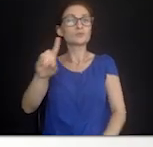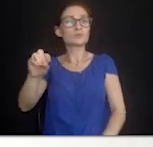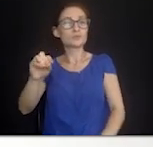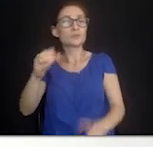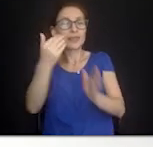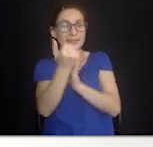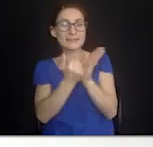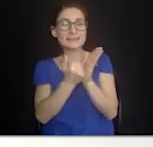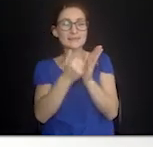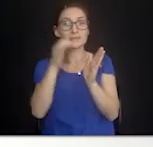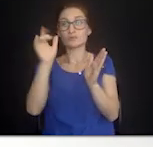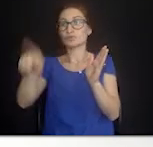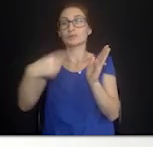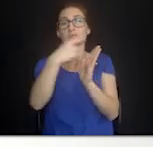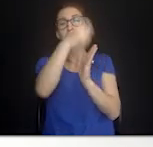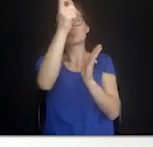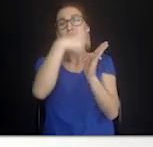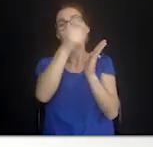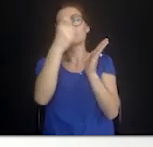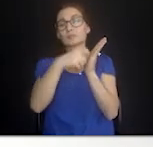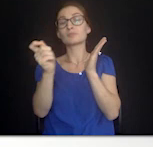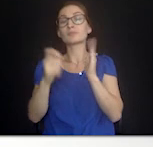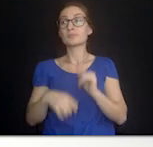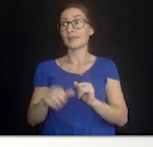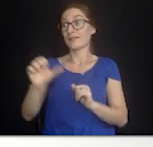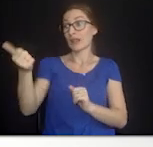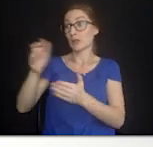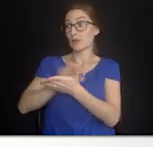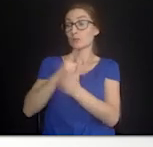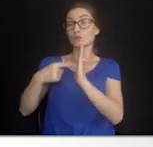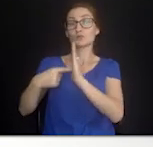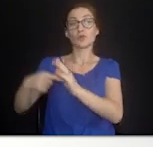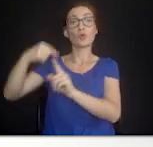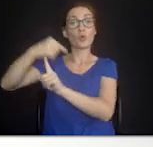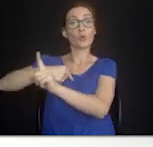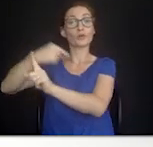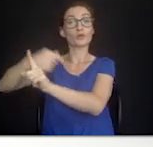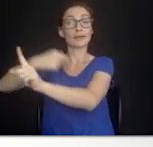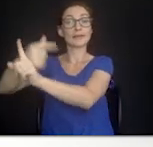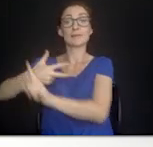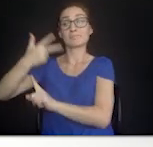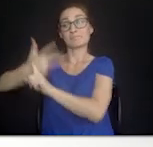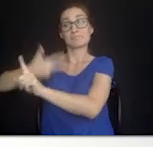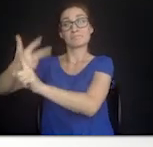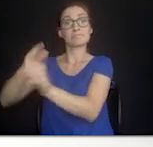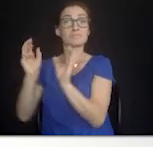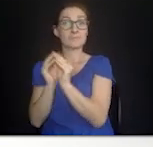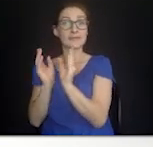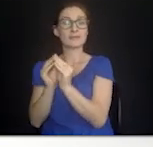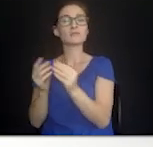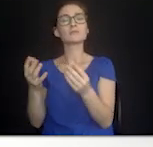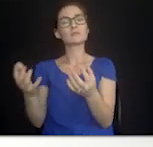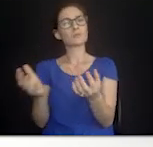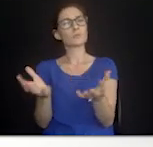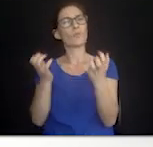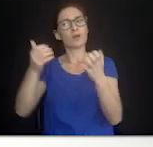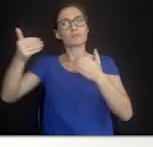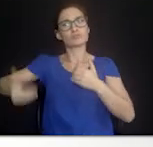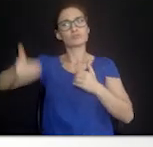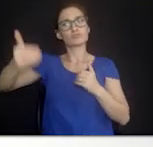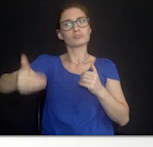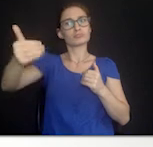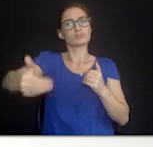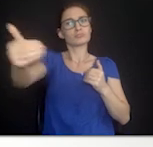why that's why that other sheet showed quarterly meetings, because we're trying to keep people consistent and getting to the right place at the